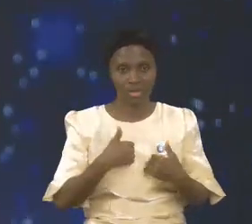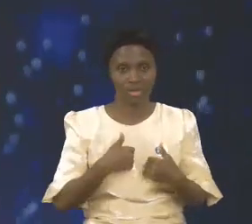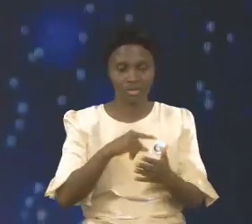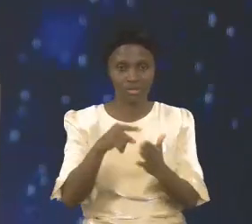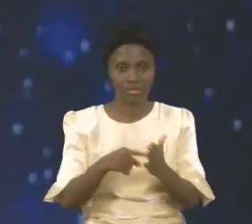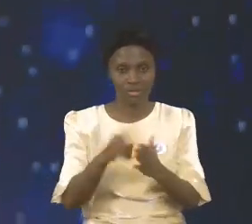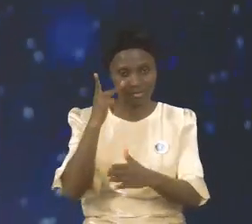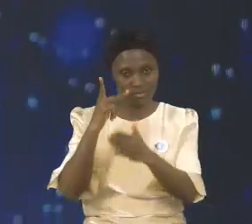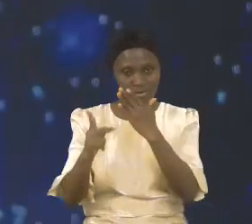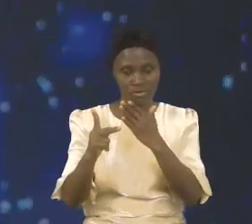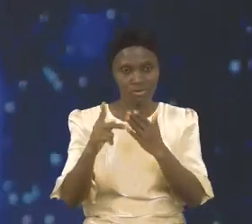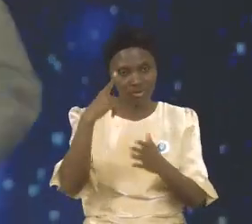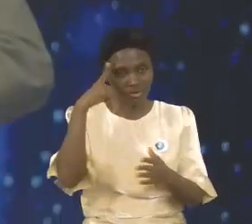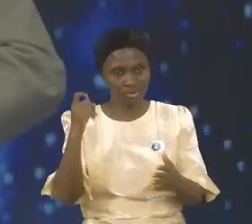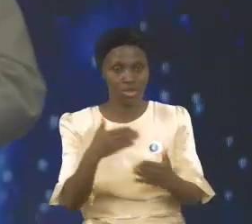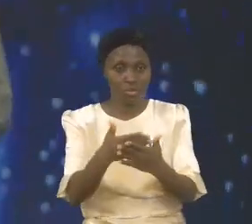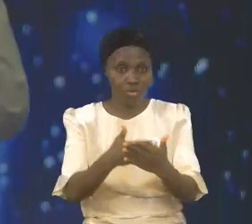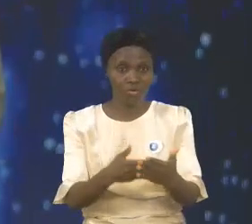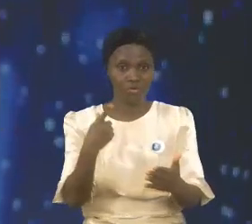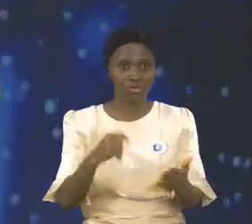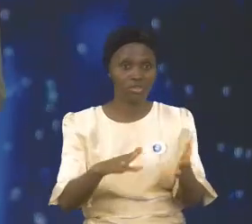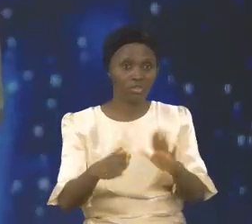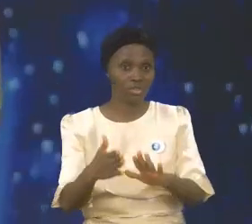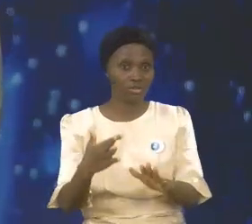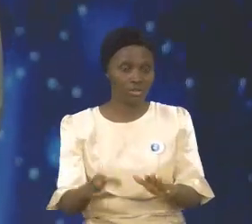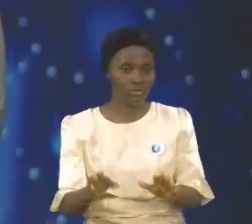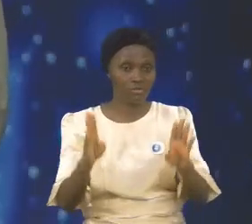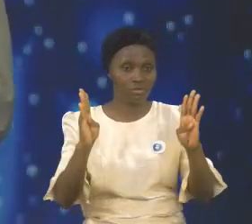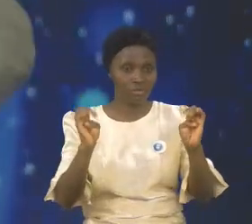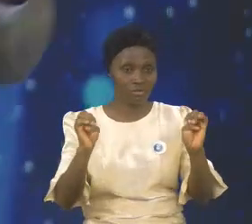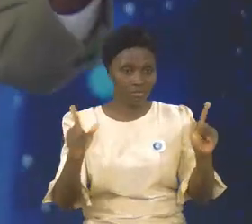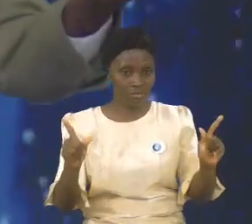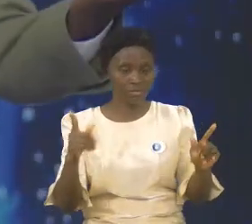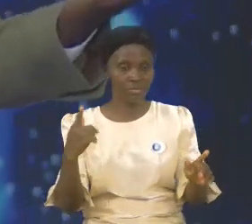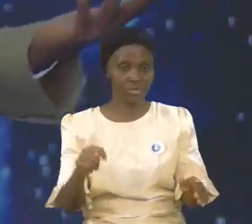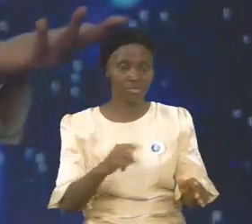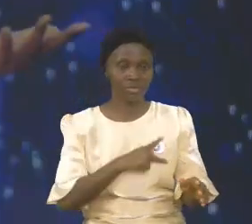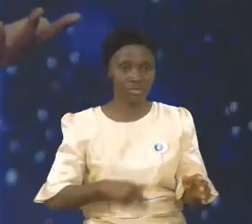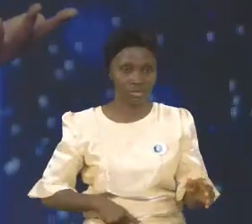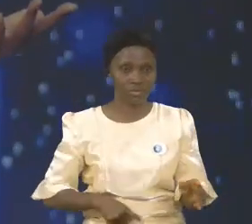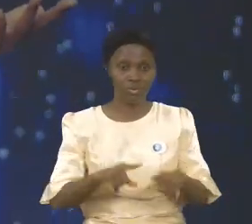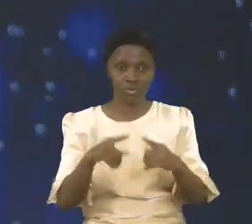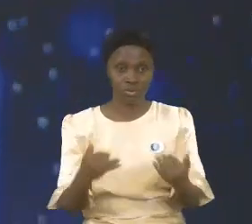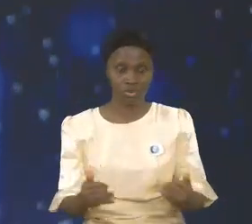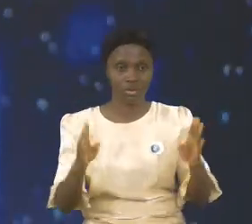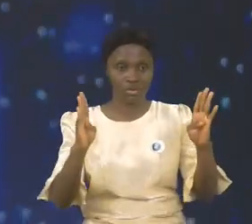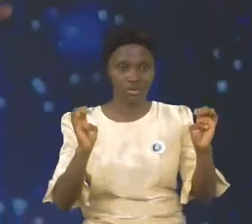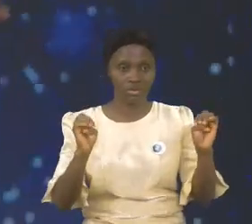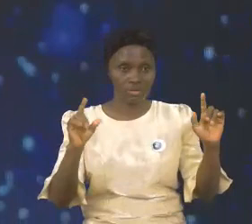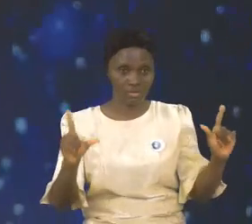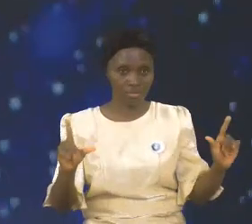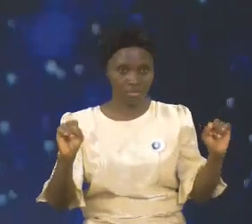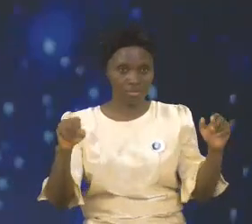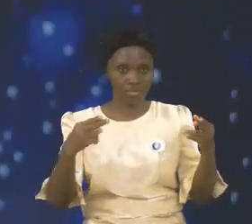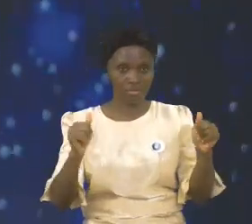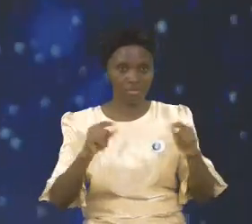this revelation before the death of Belshazzar. But now Belshazzar is dead. Why is